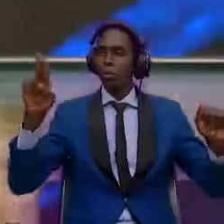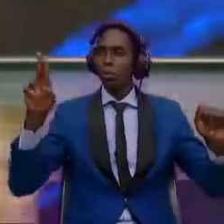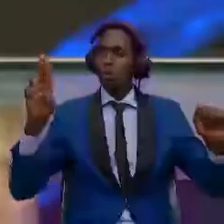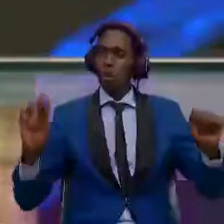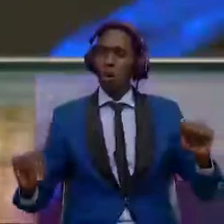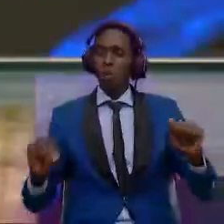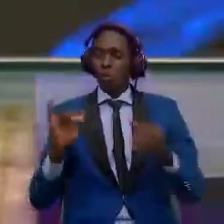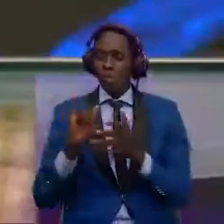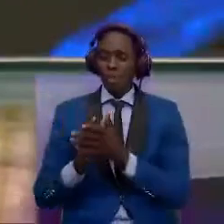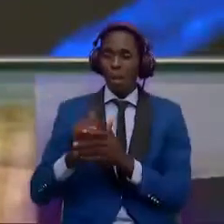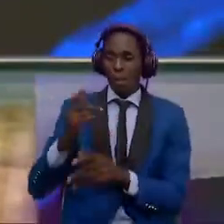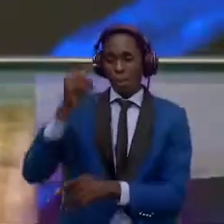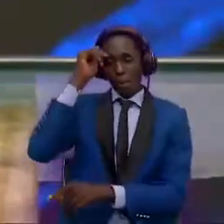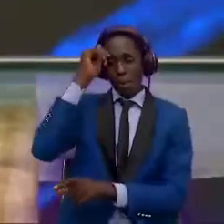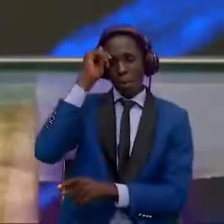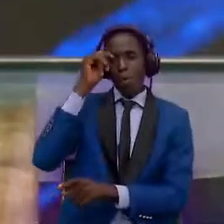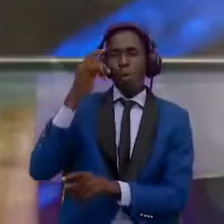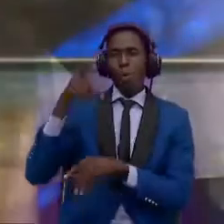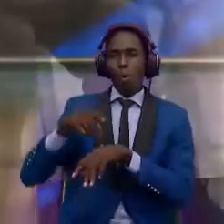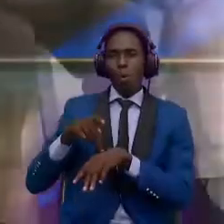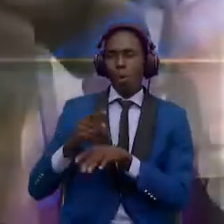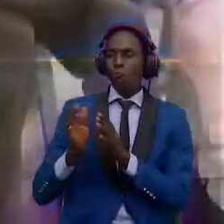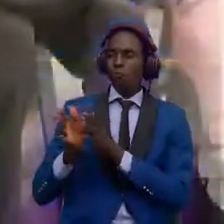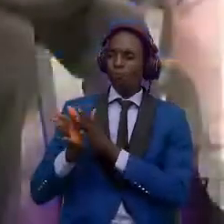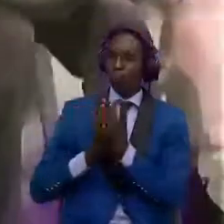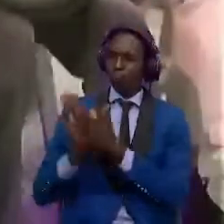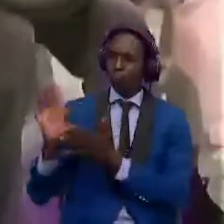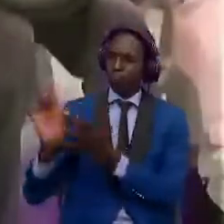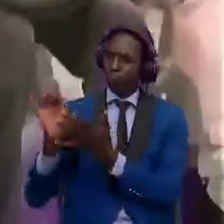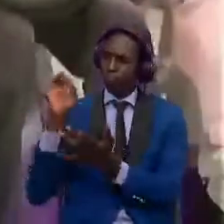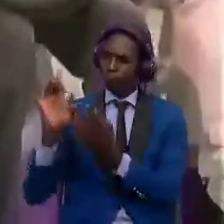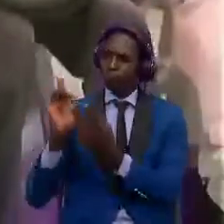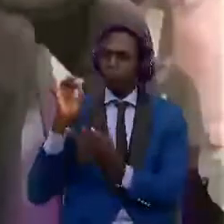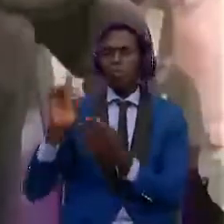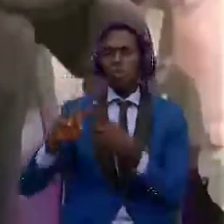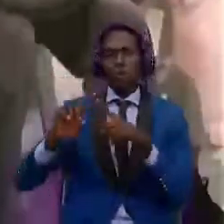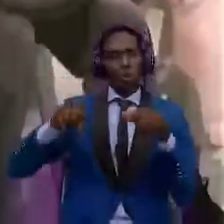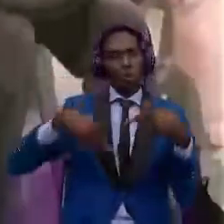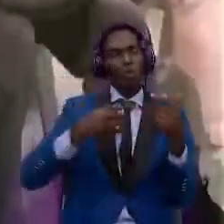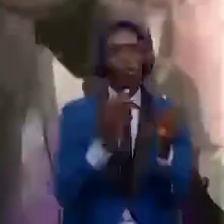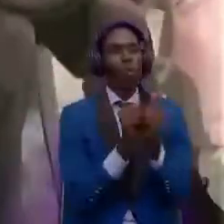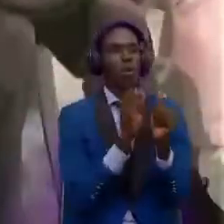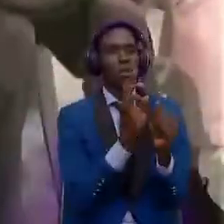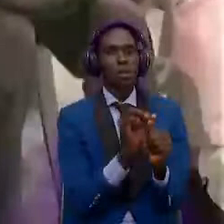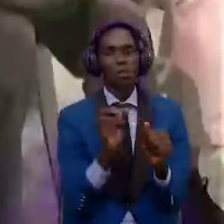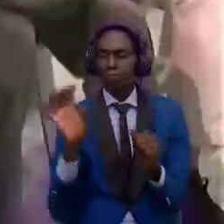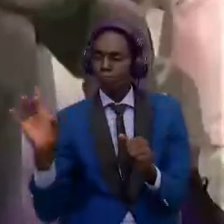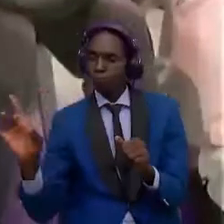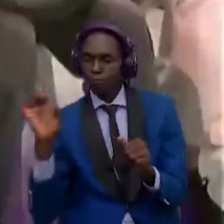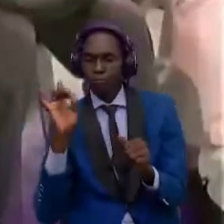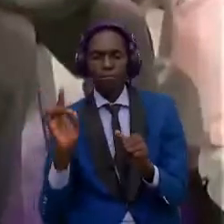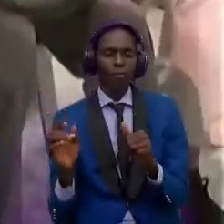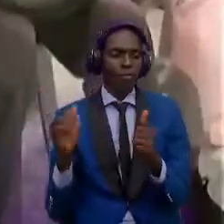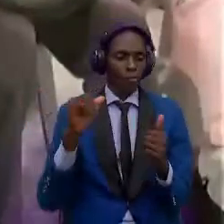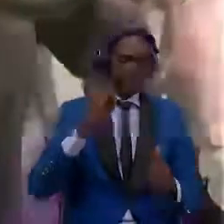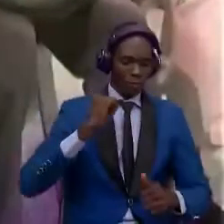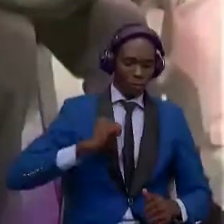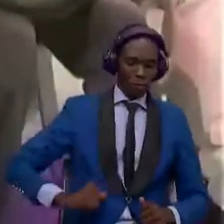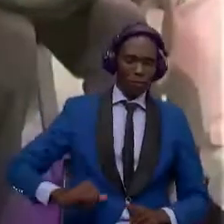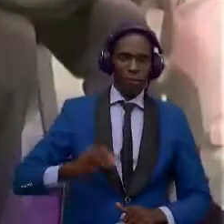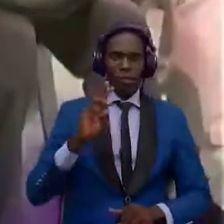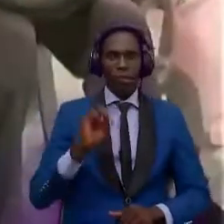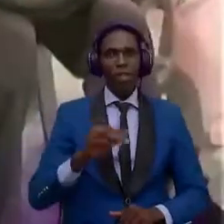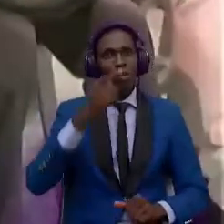have to go forth with him. And he took and circumcised him because of the